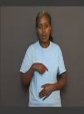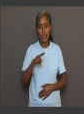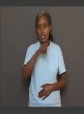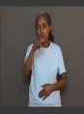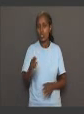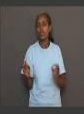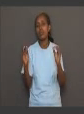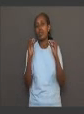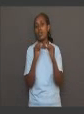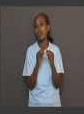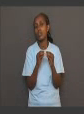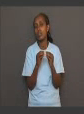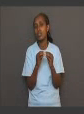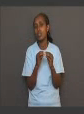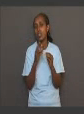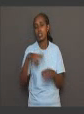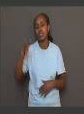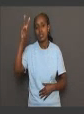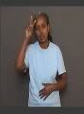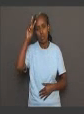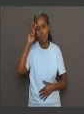by adding its square.